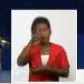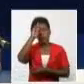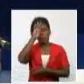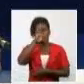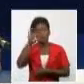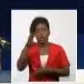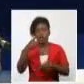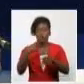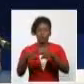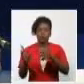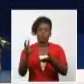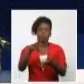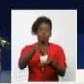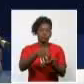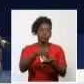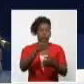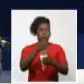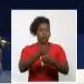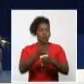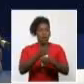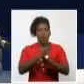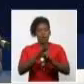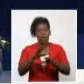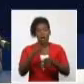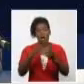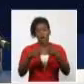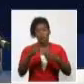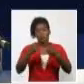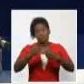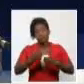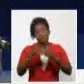of the number of cases even more.